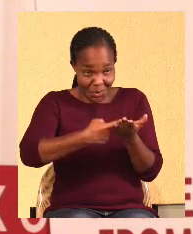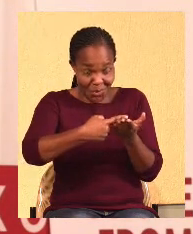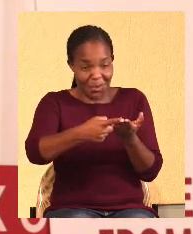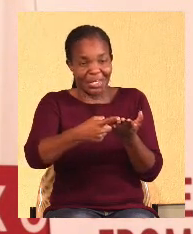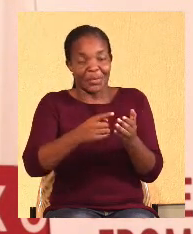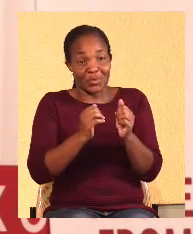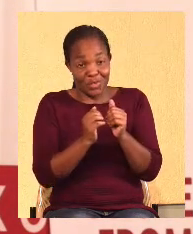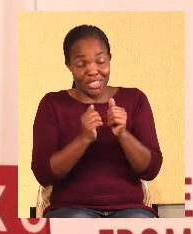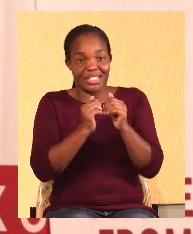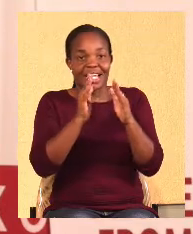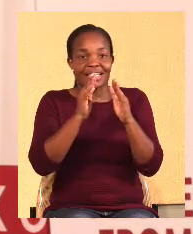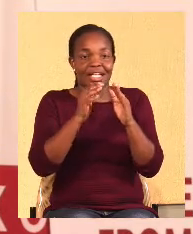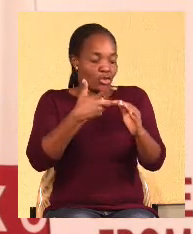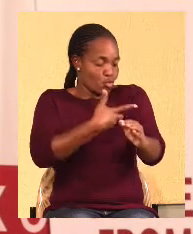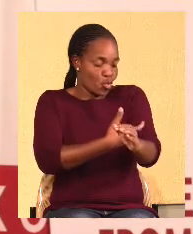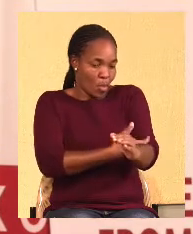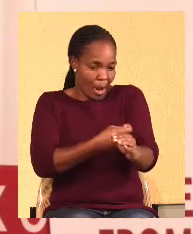will